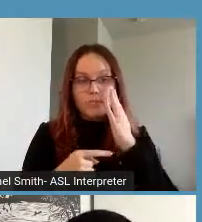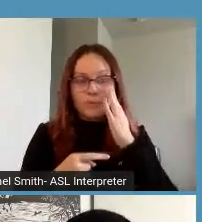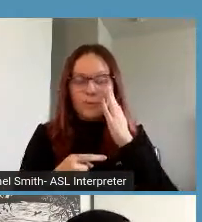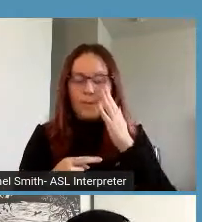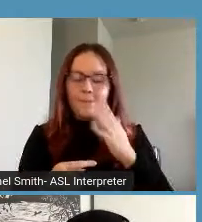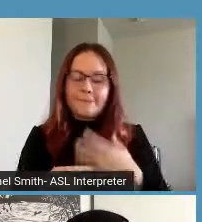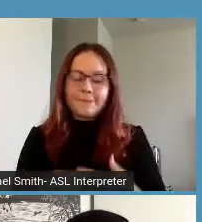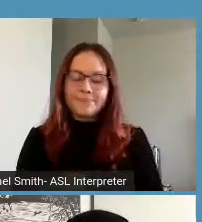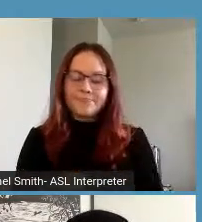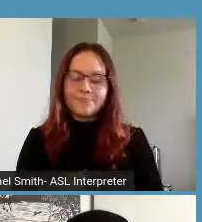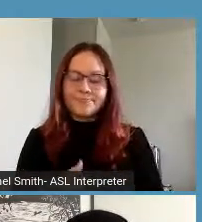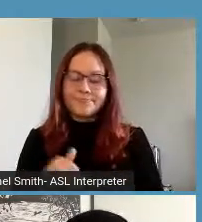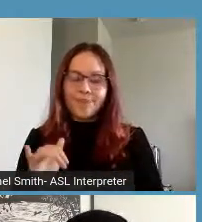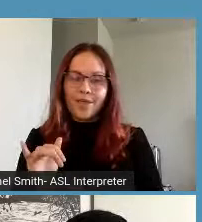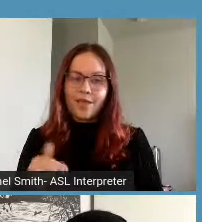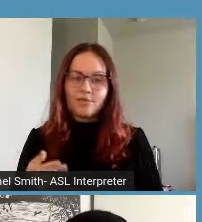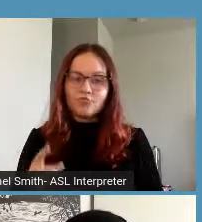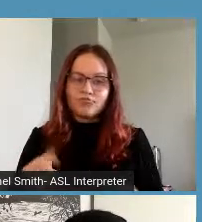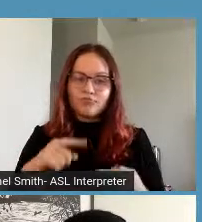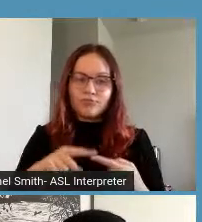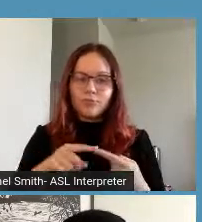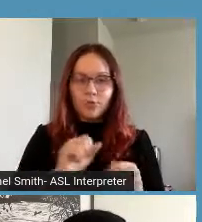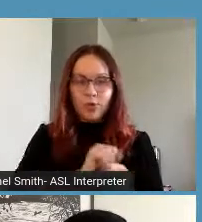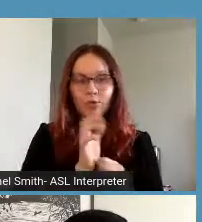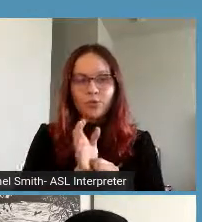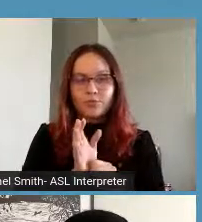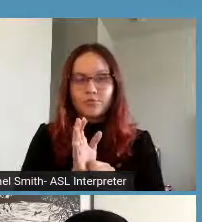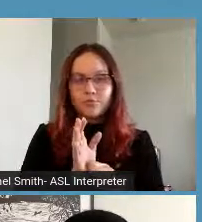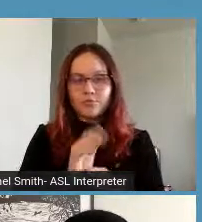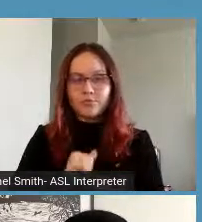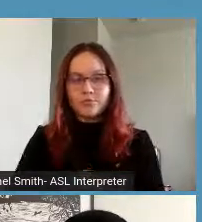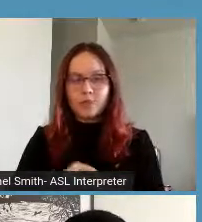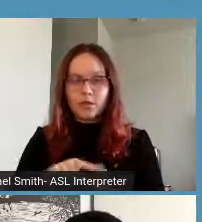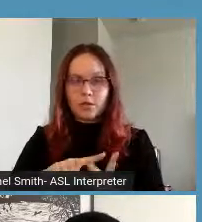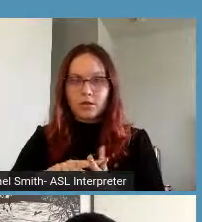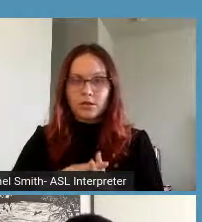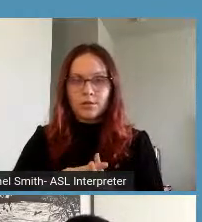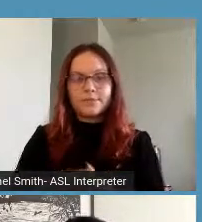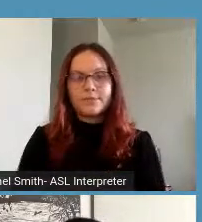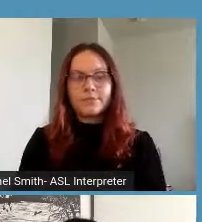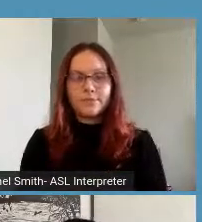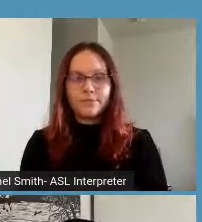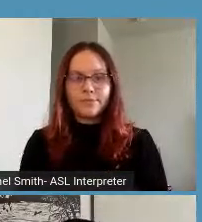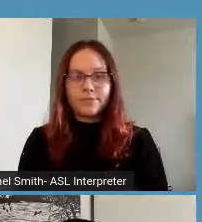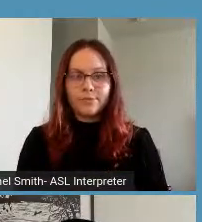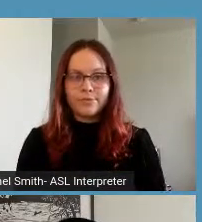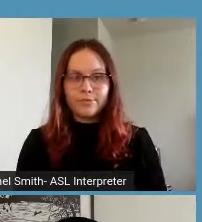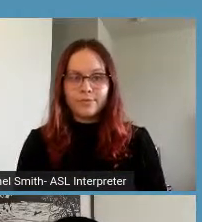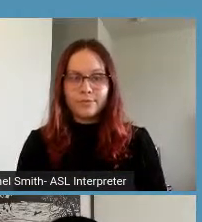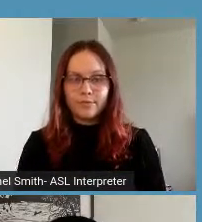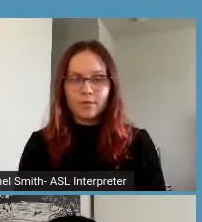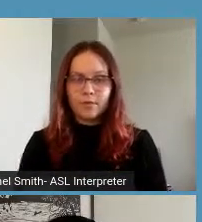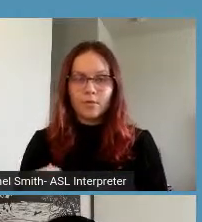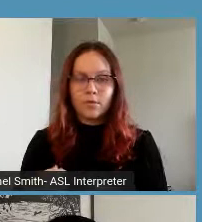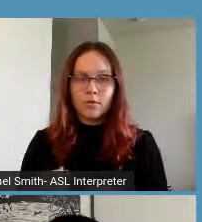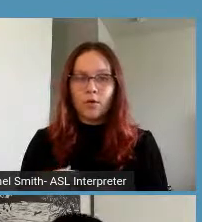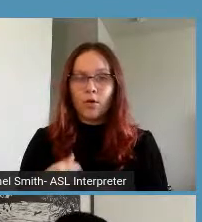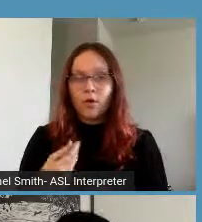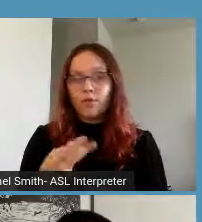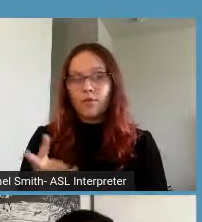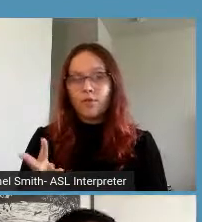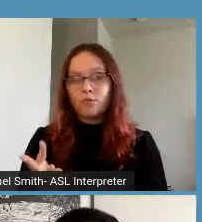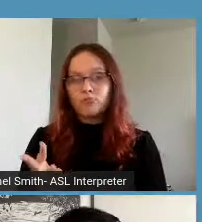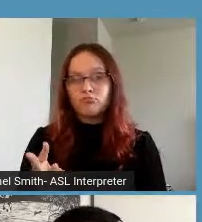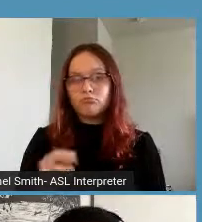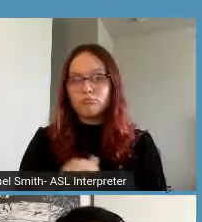close down because of COVID. And so a few partners began to reach out for us because